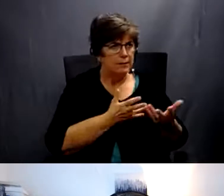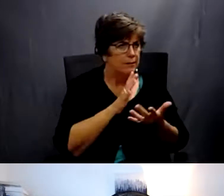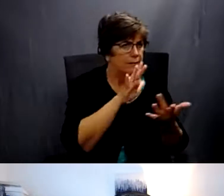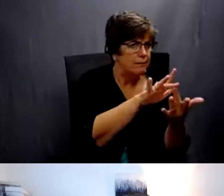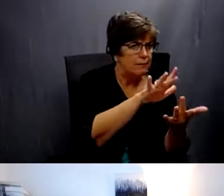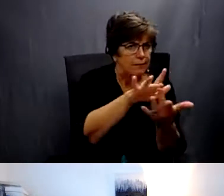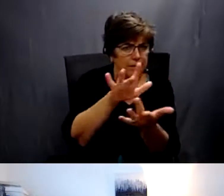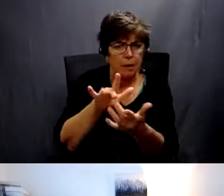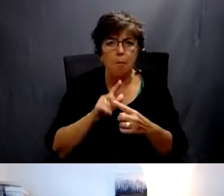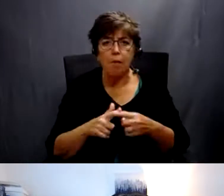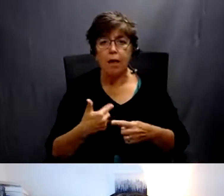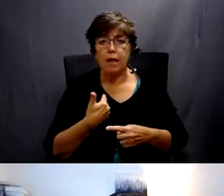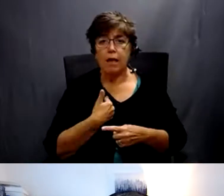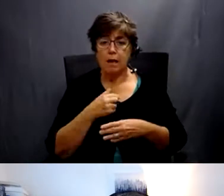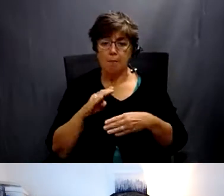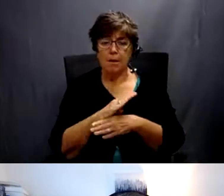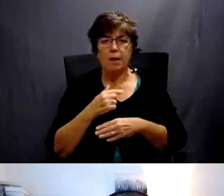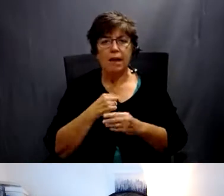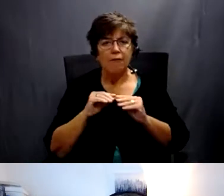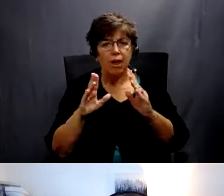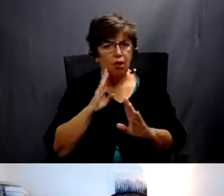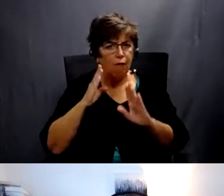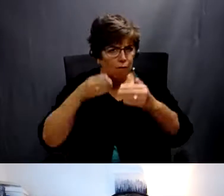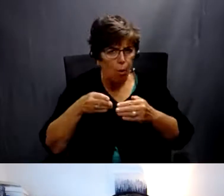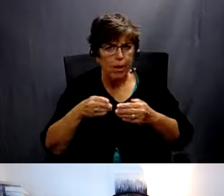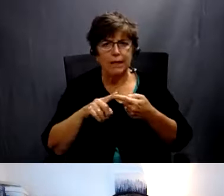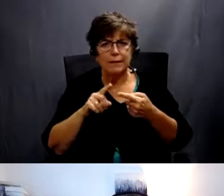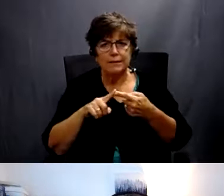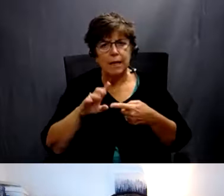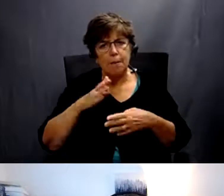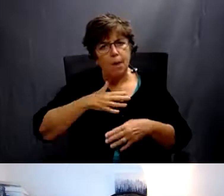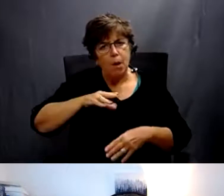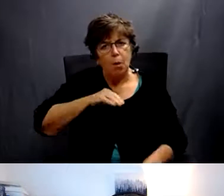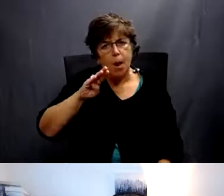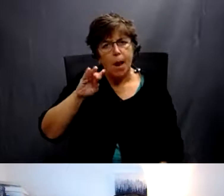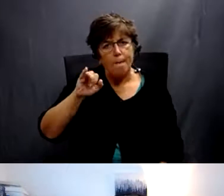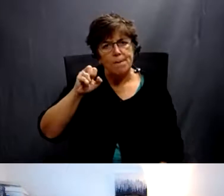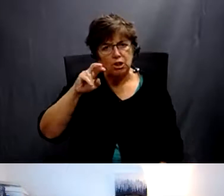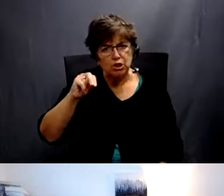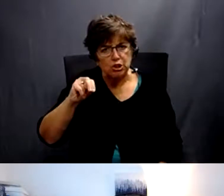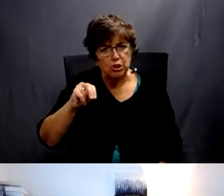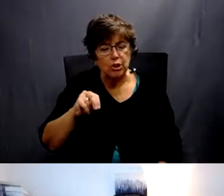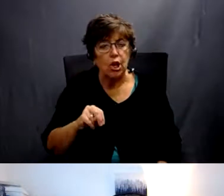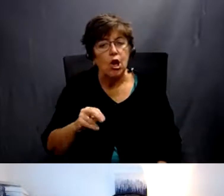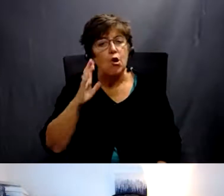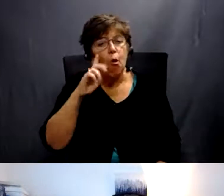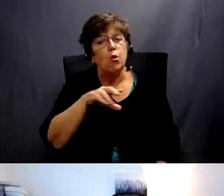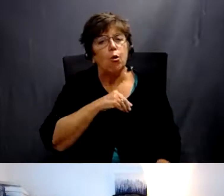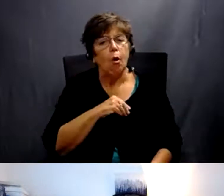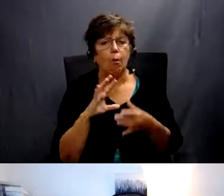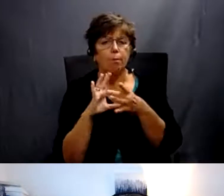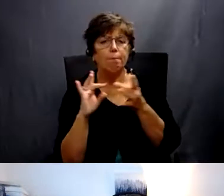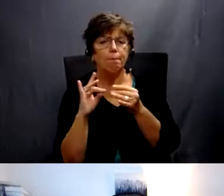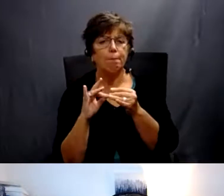a clear focus, a mission. I thought this was a great idea, knowing your elevator speech